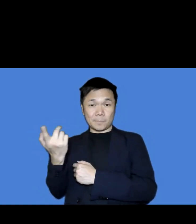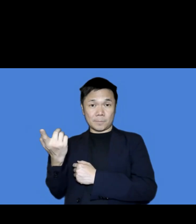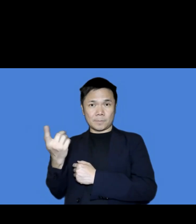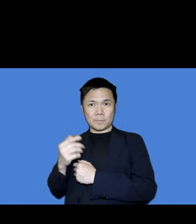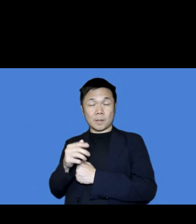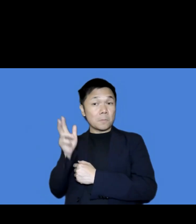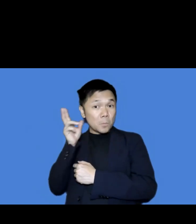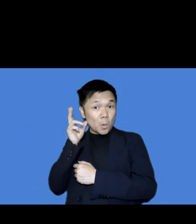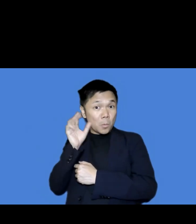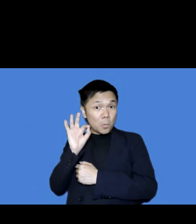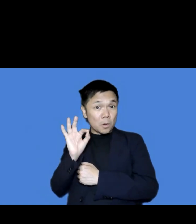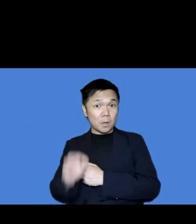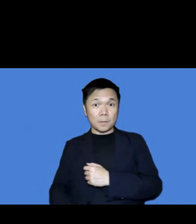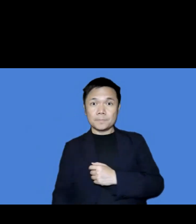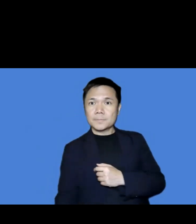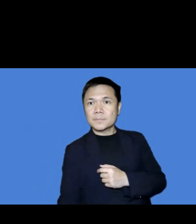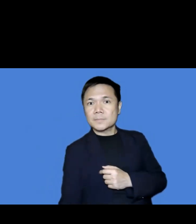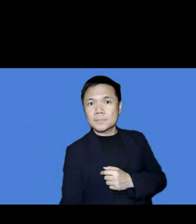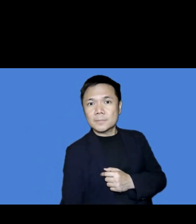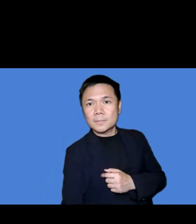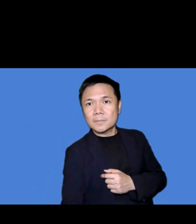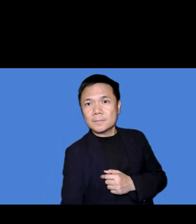Unmute ako, bro.